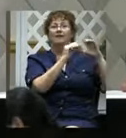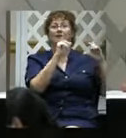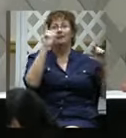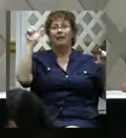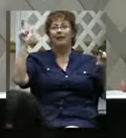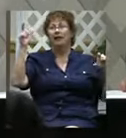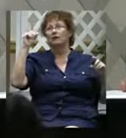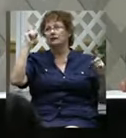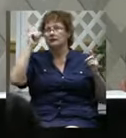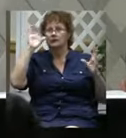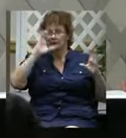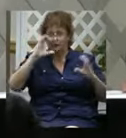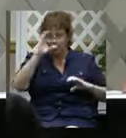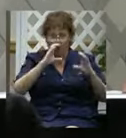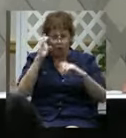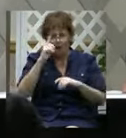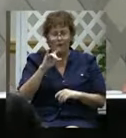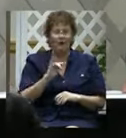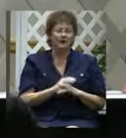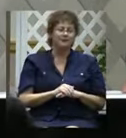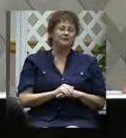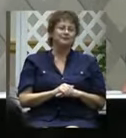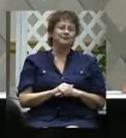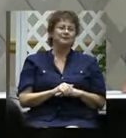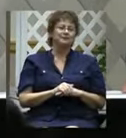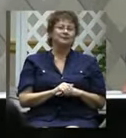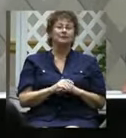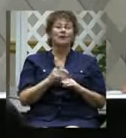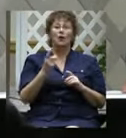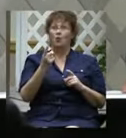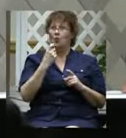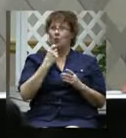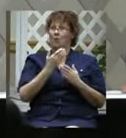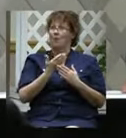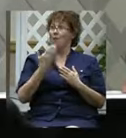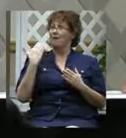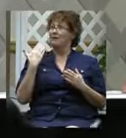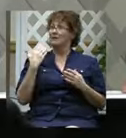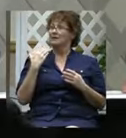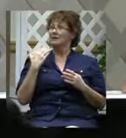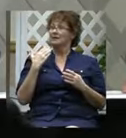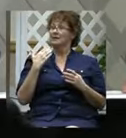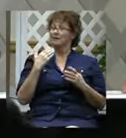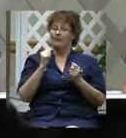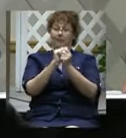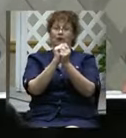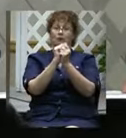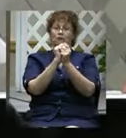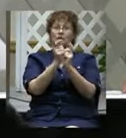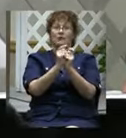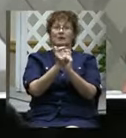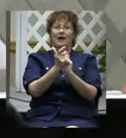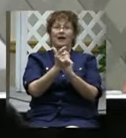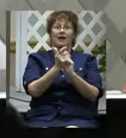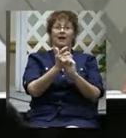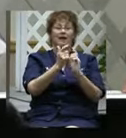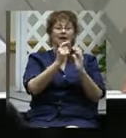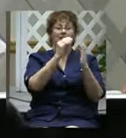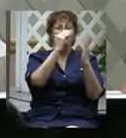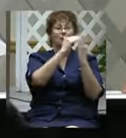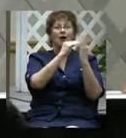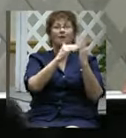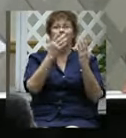road. I may have touched on this previously. It also expedites the translation of documents that have been updated. So if you